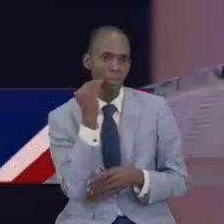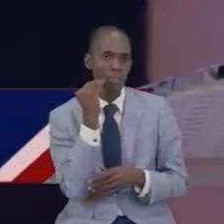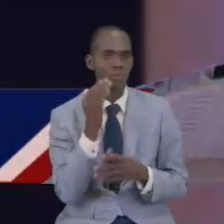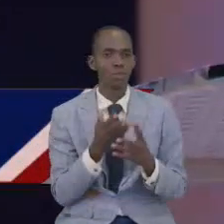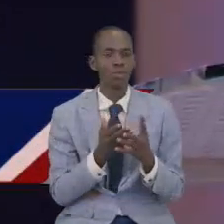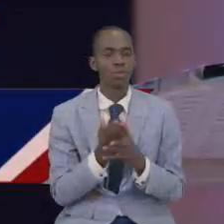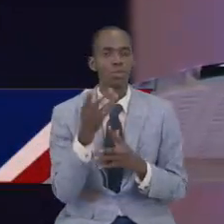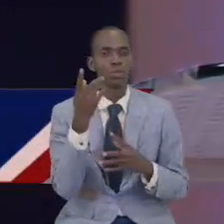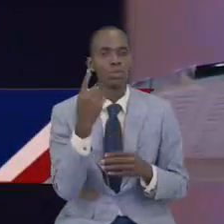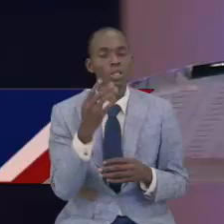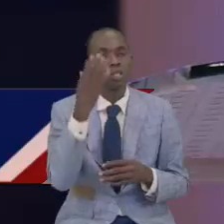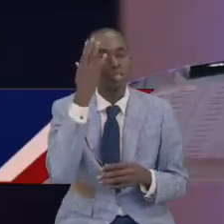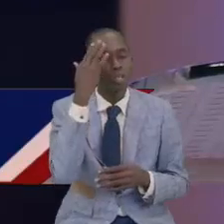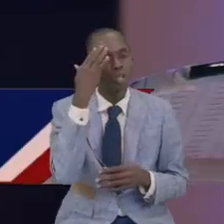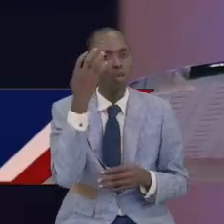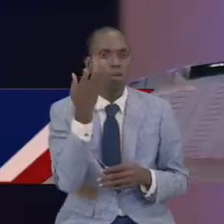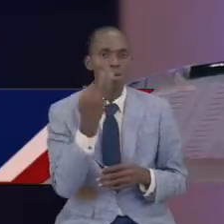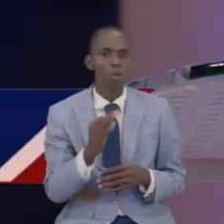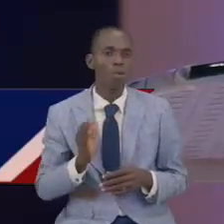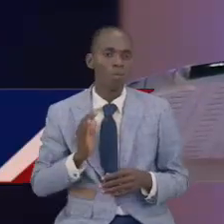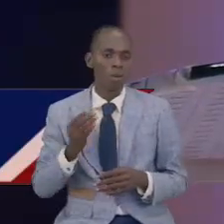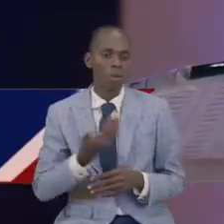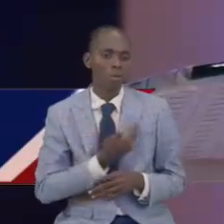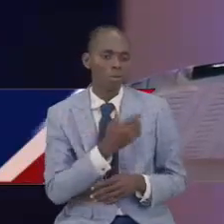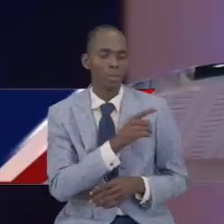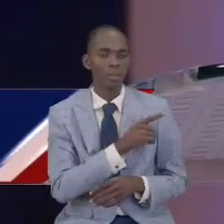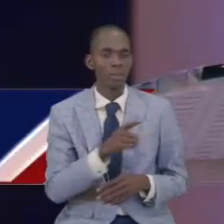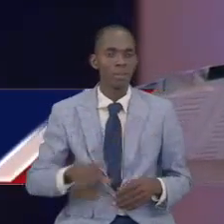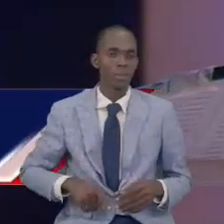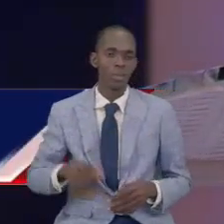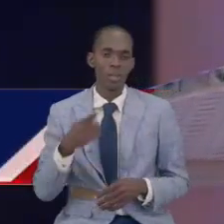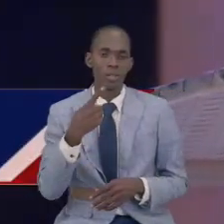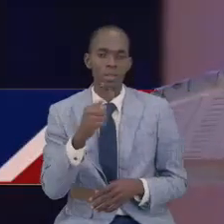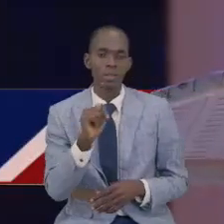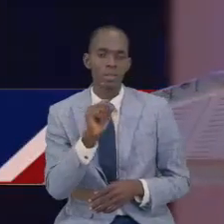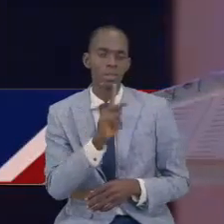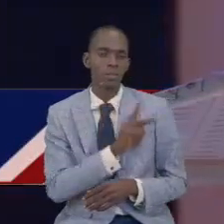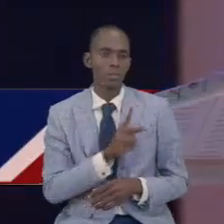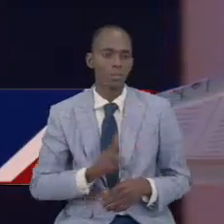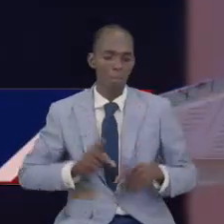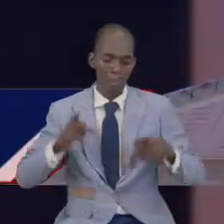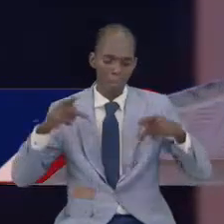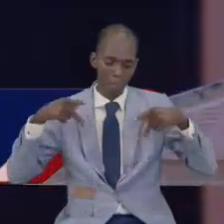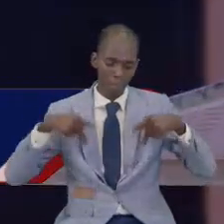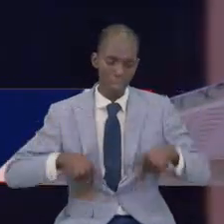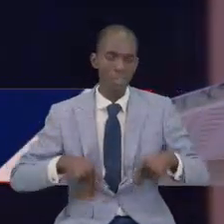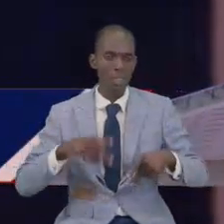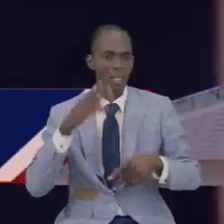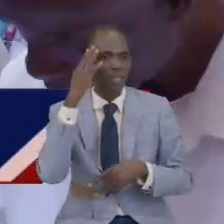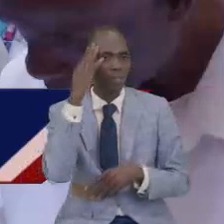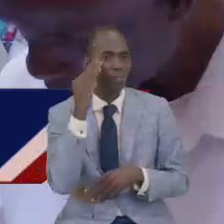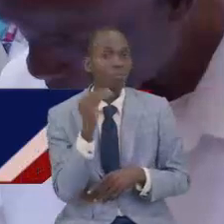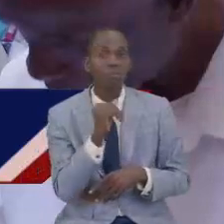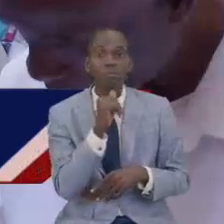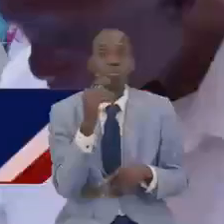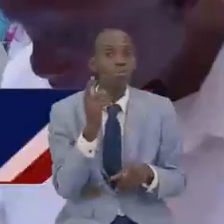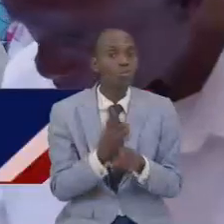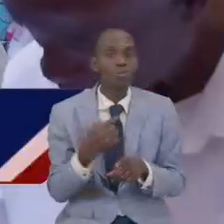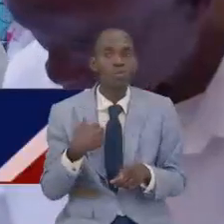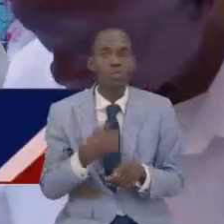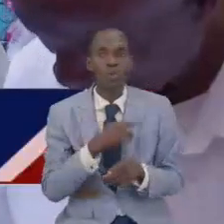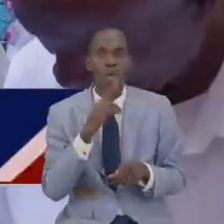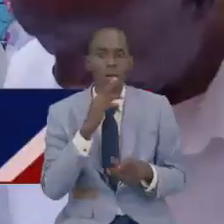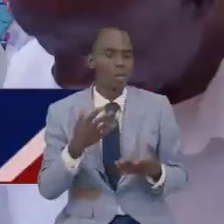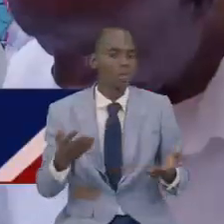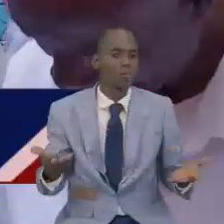the knowledge of our Lord the King. Personal experience, not just that we're here, it goes